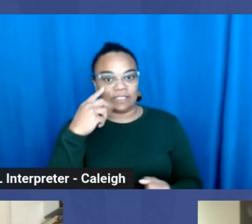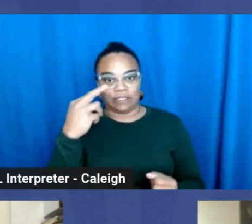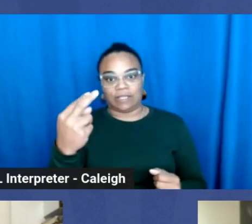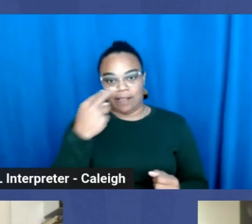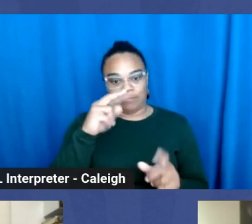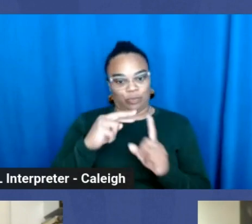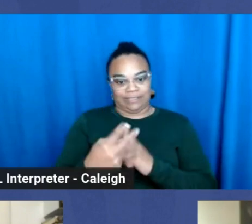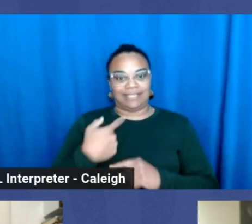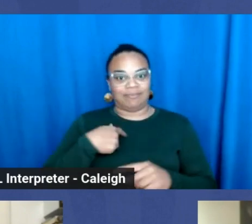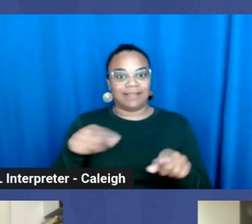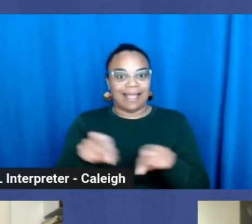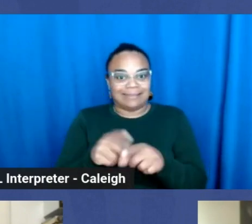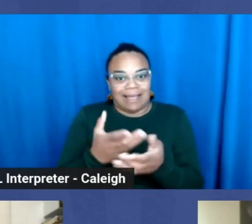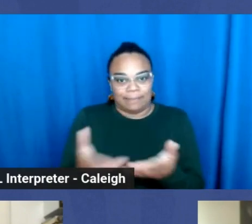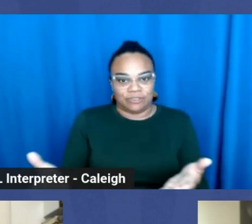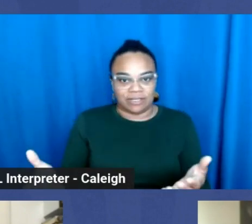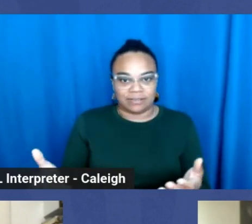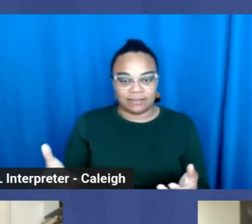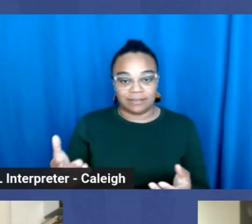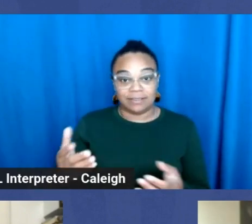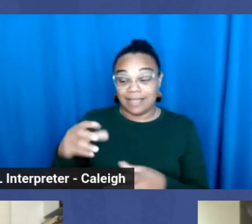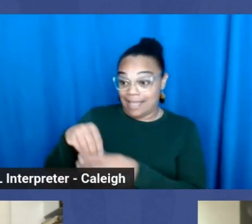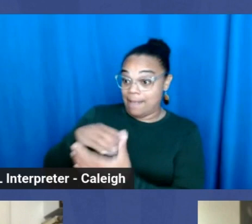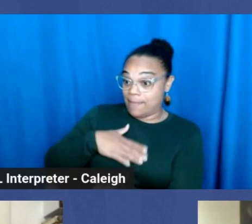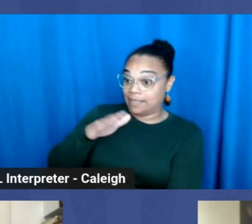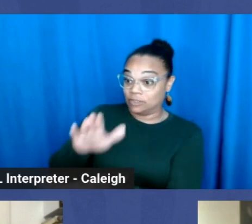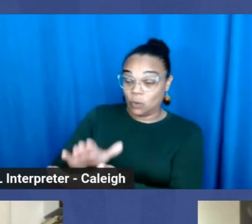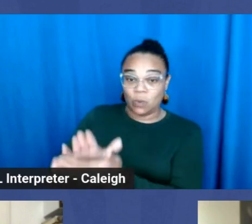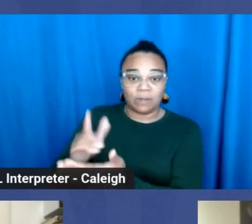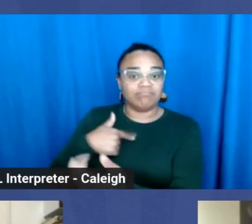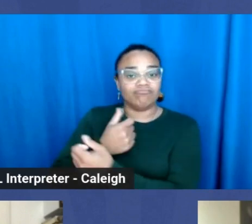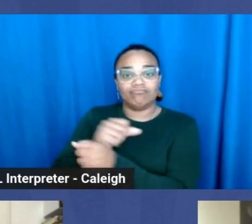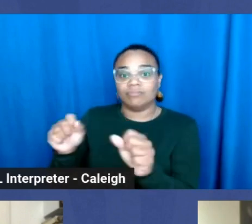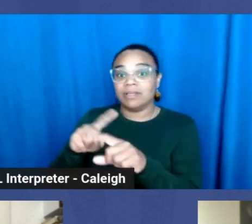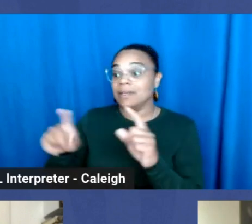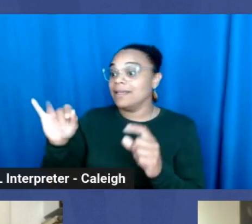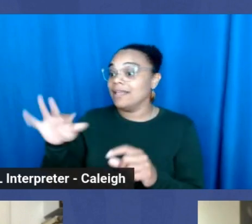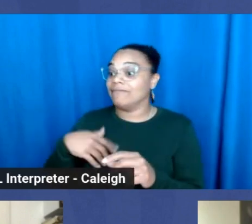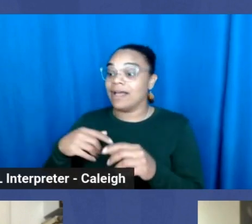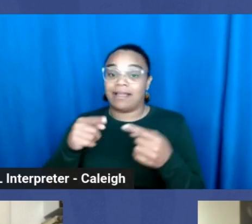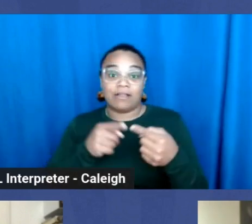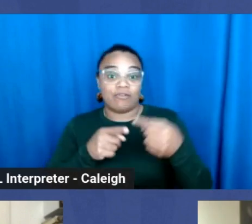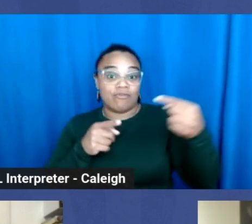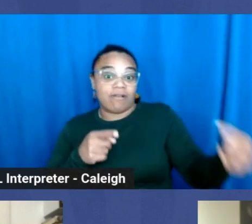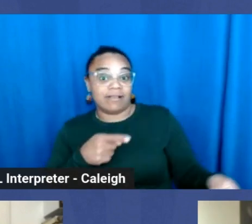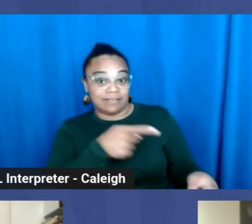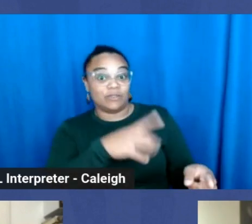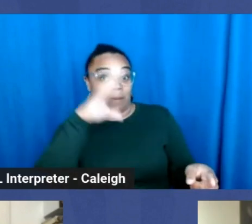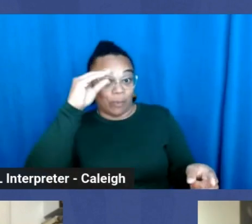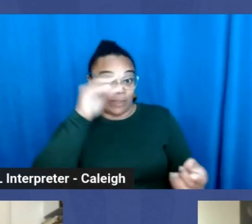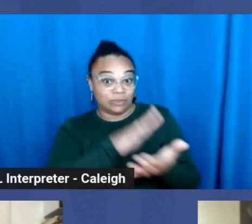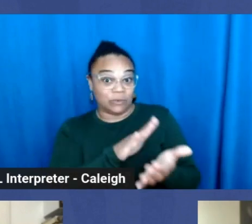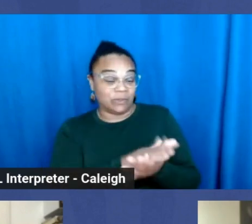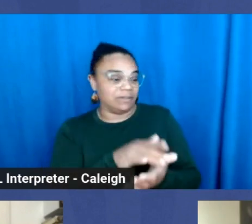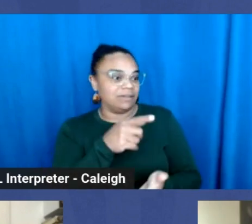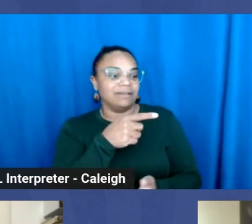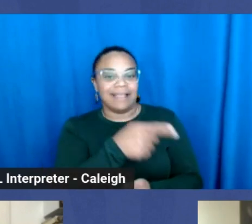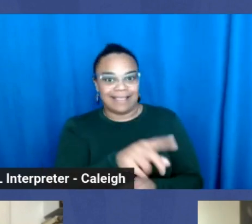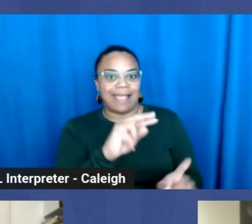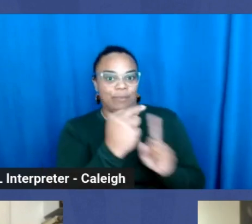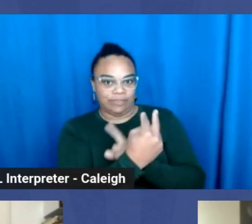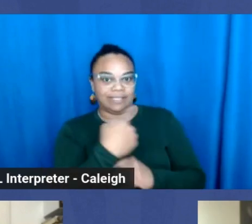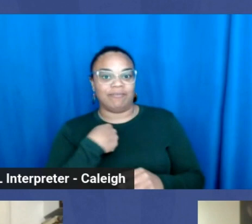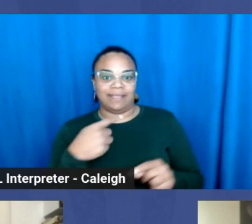in my skin at my institution, but as soon as I walk to my brother institution, suddenly I'm an object for their taking. That's the